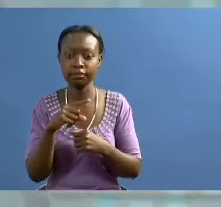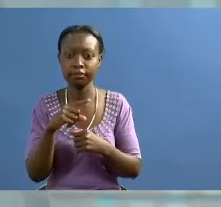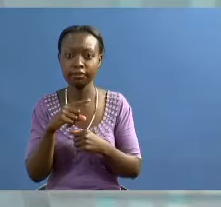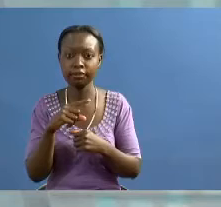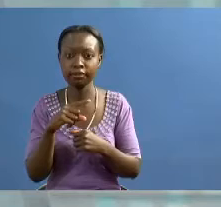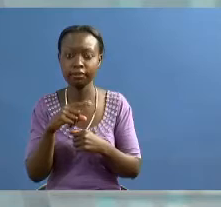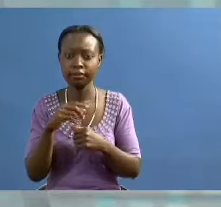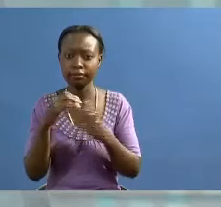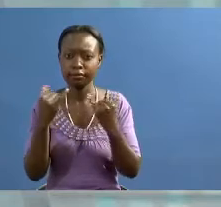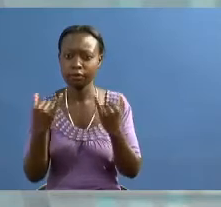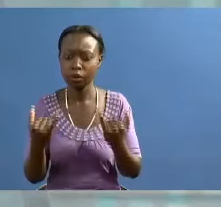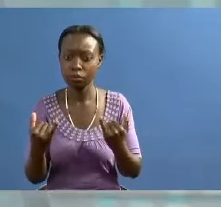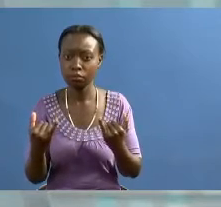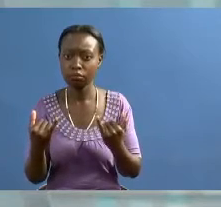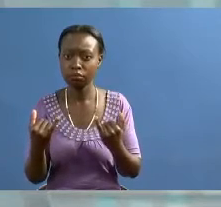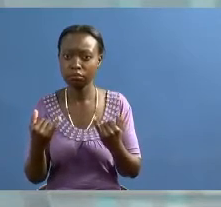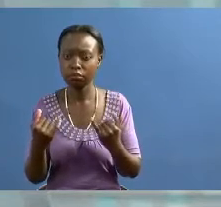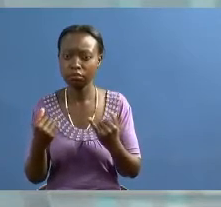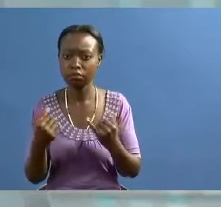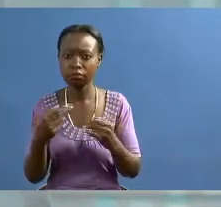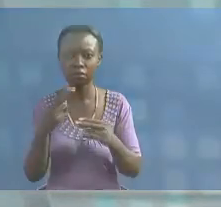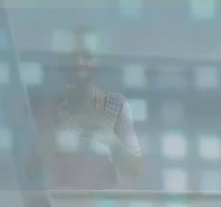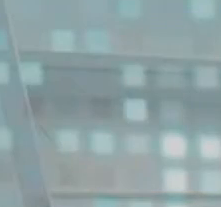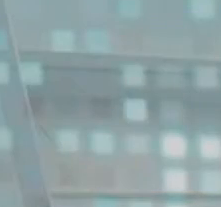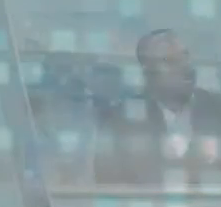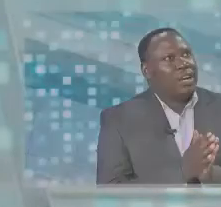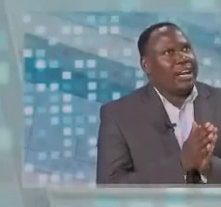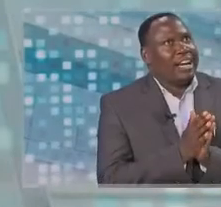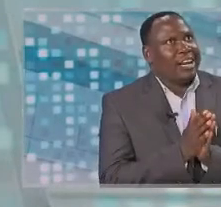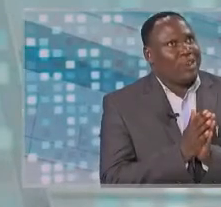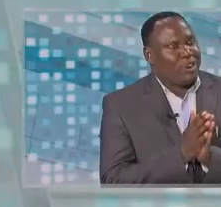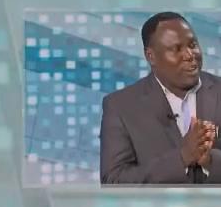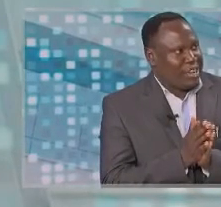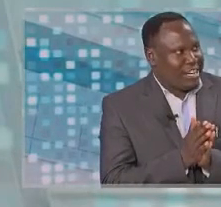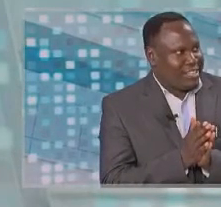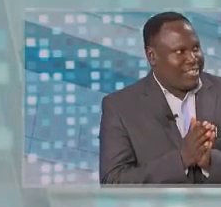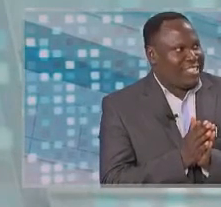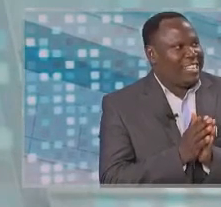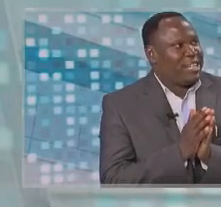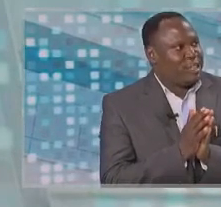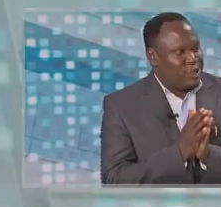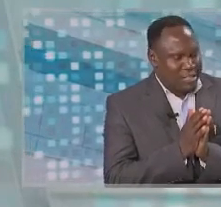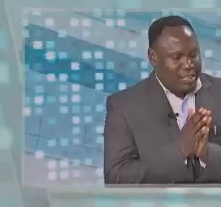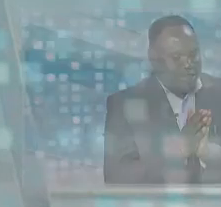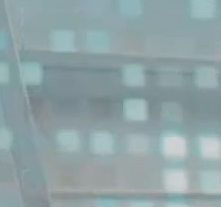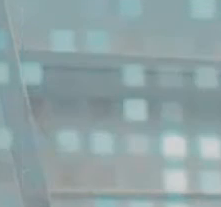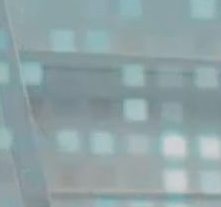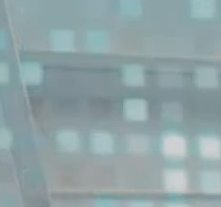designated as Middle East respiratory syndrome coronavirus.